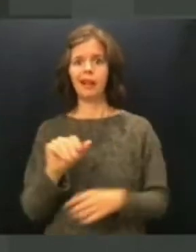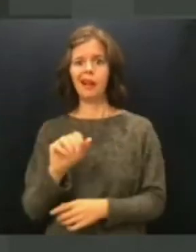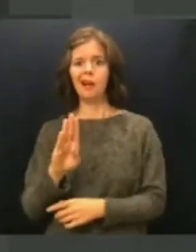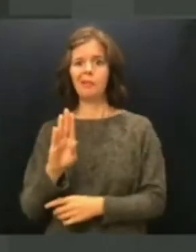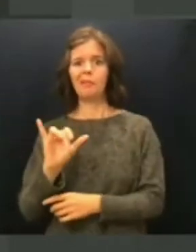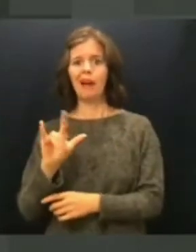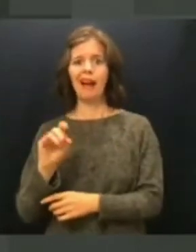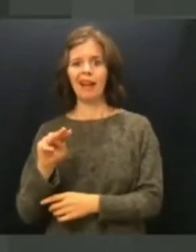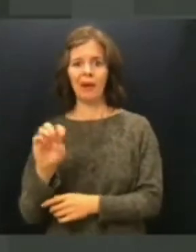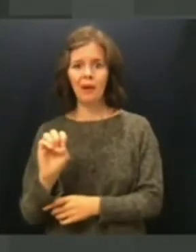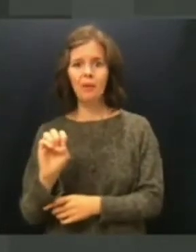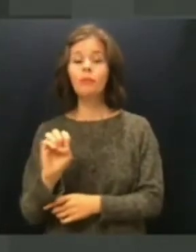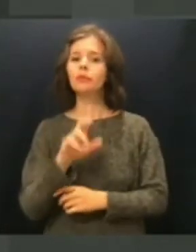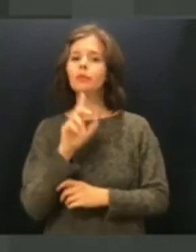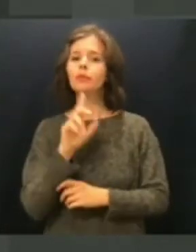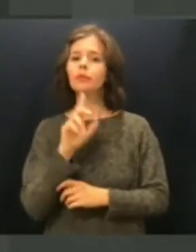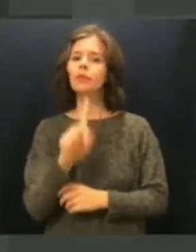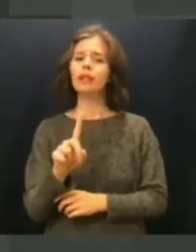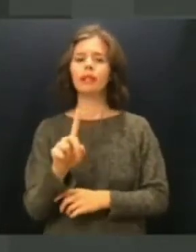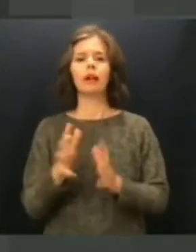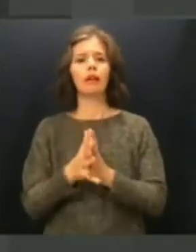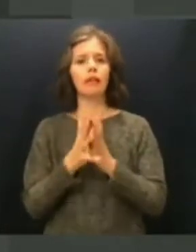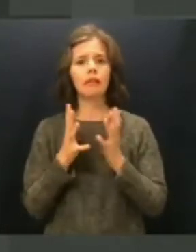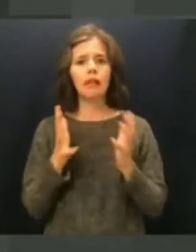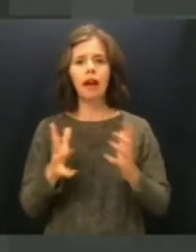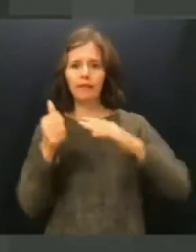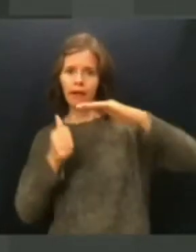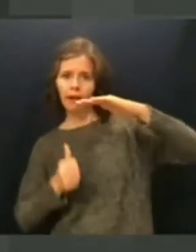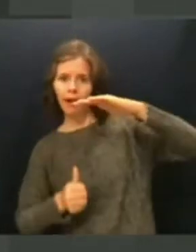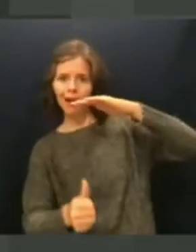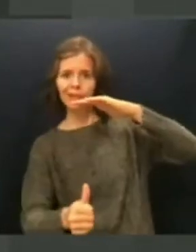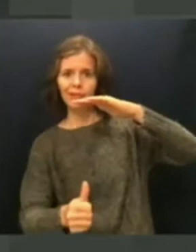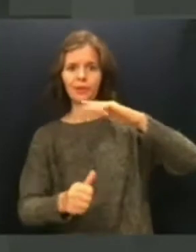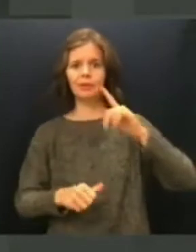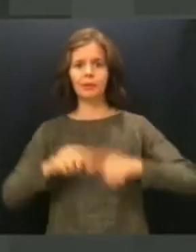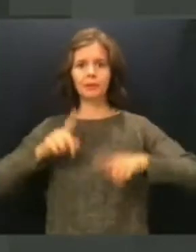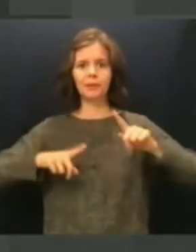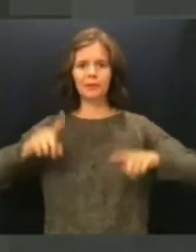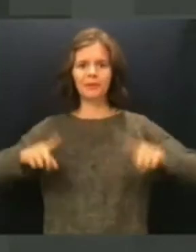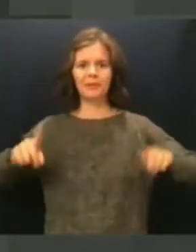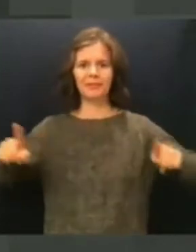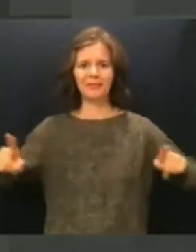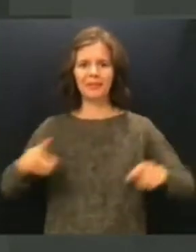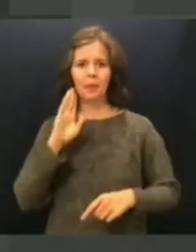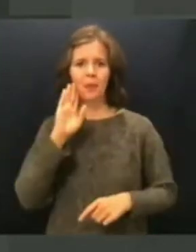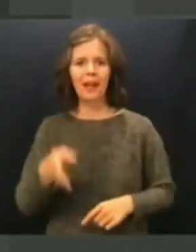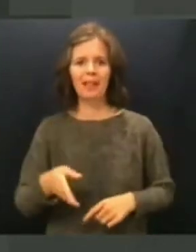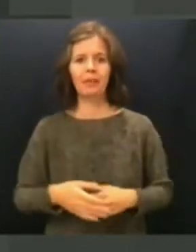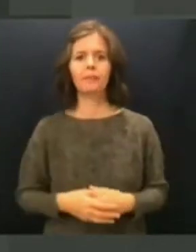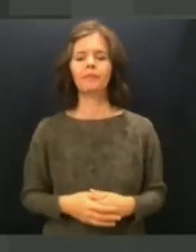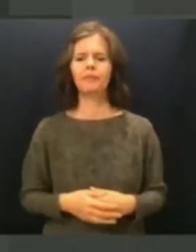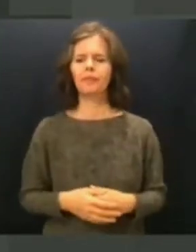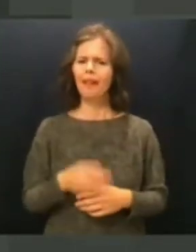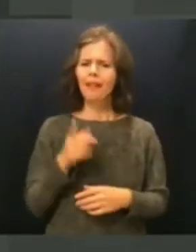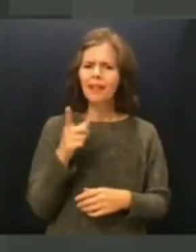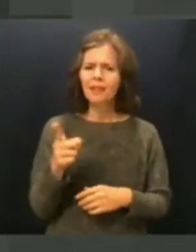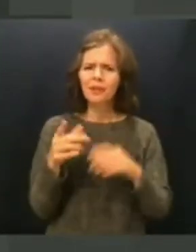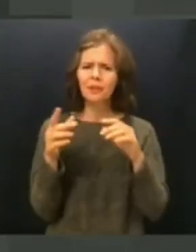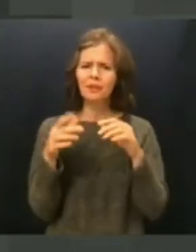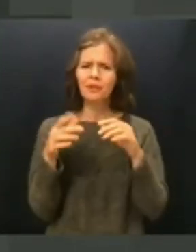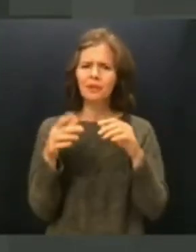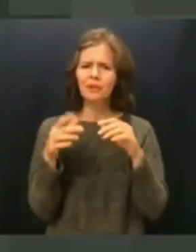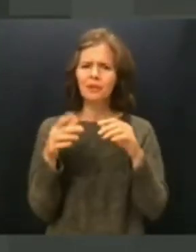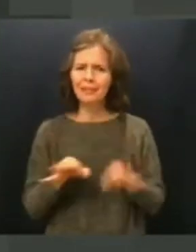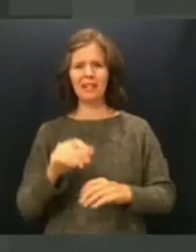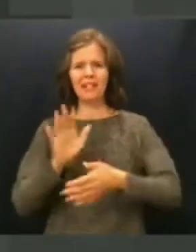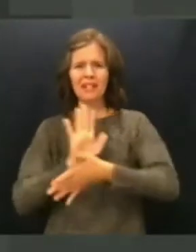to have lots of variation on the ground now. You've been calling two of the different cave types spaghetti and Swiss